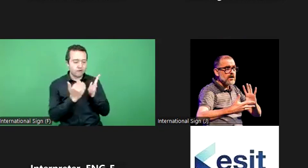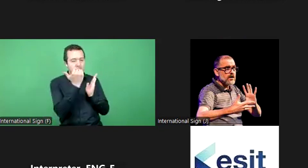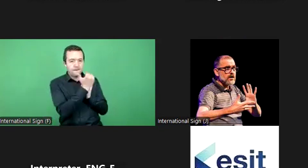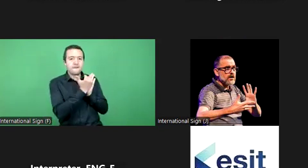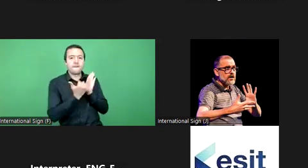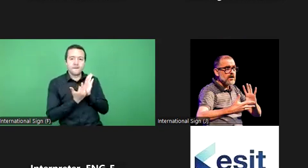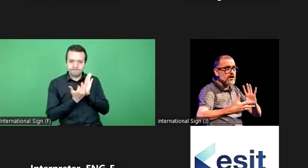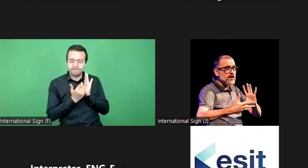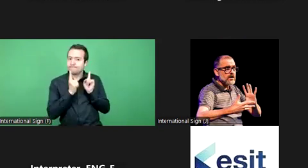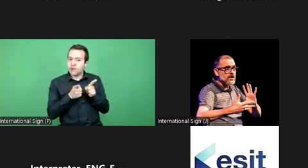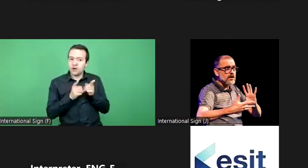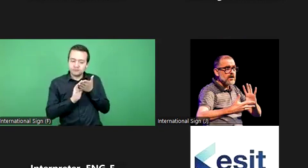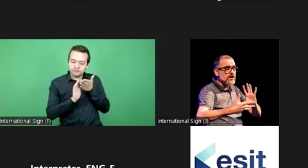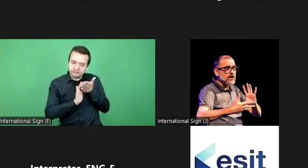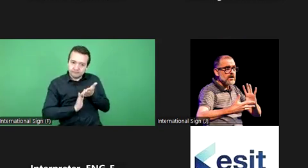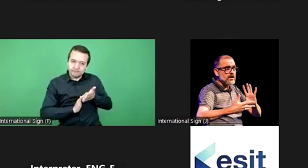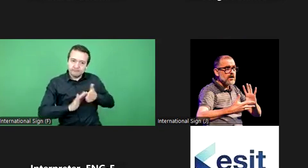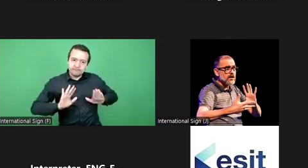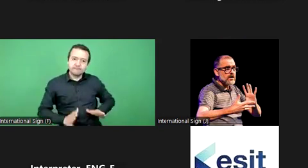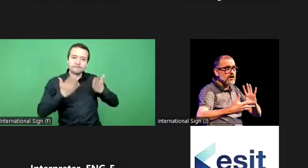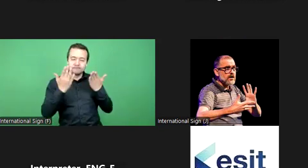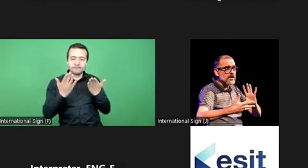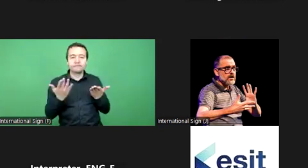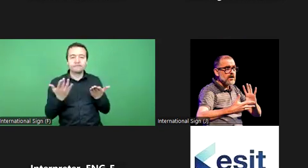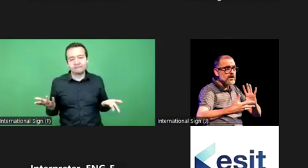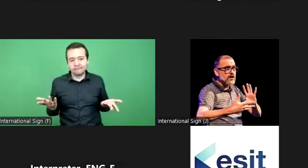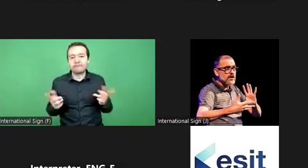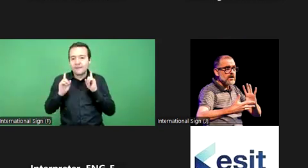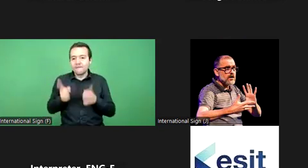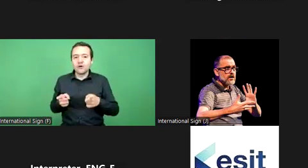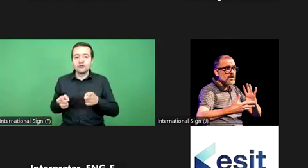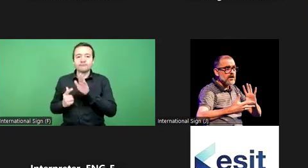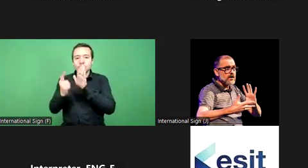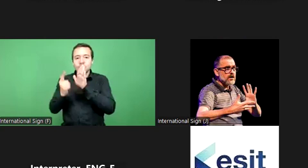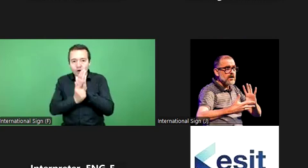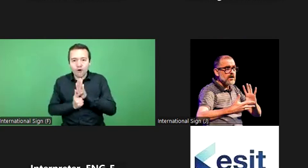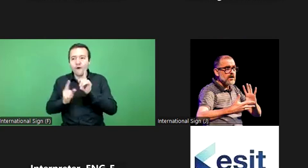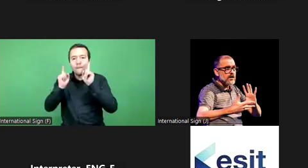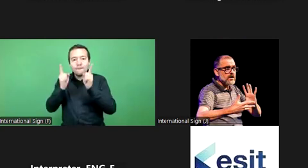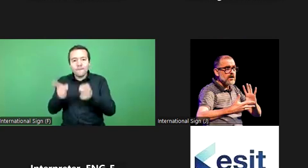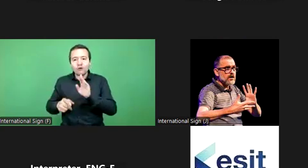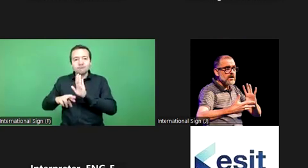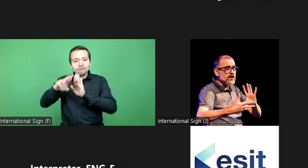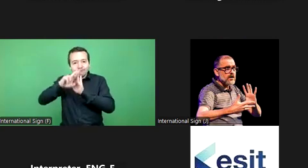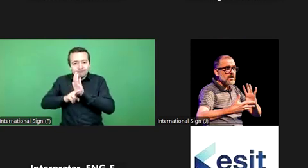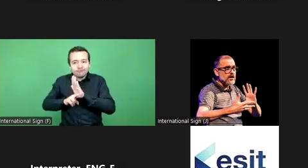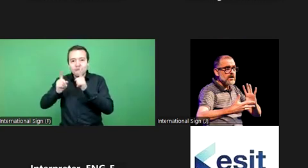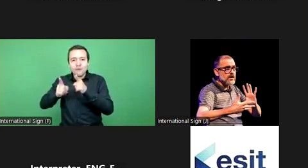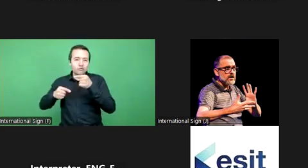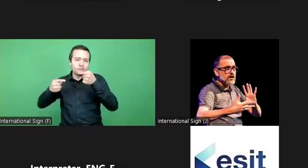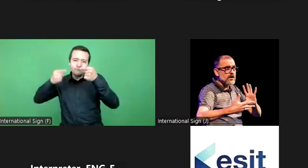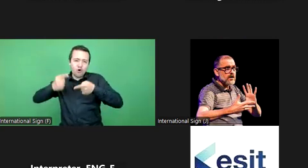have to have regulations in place. And while some may be in place, it may need to be updated.